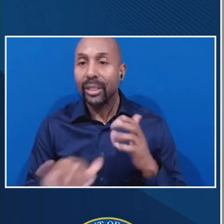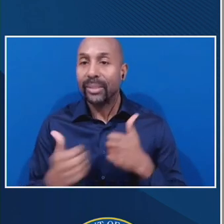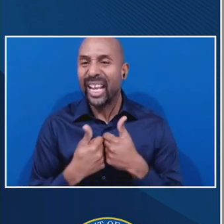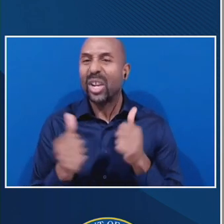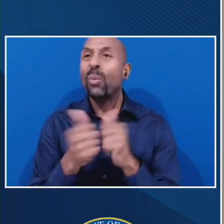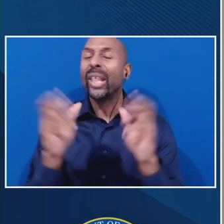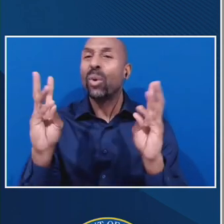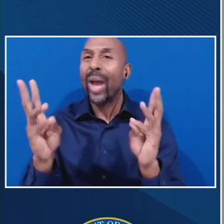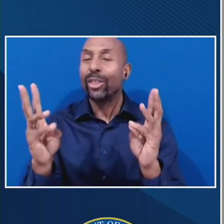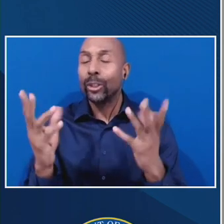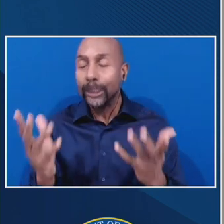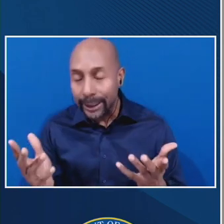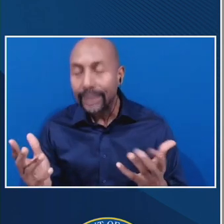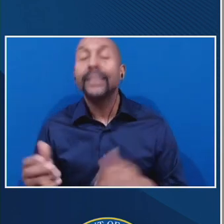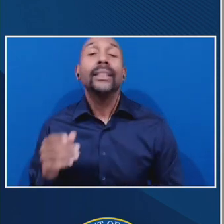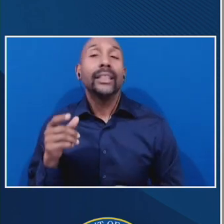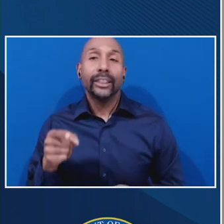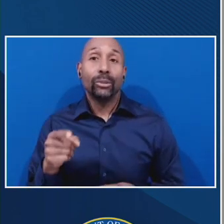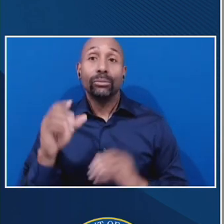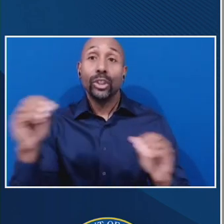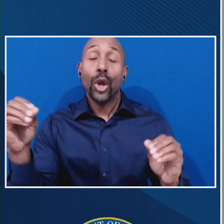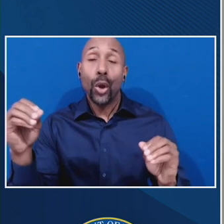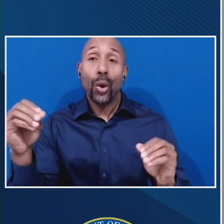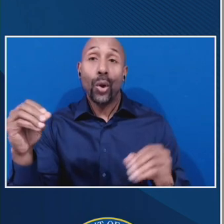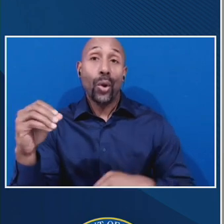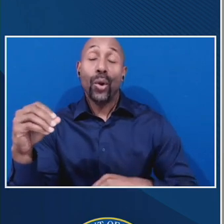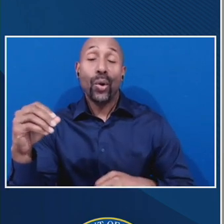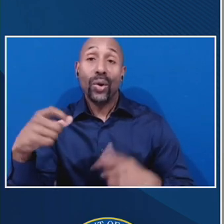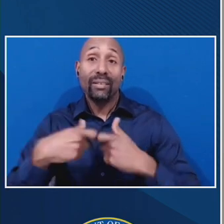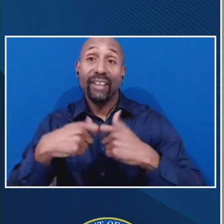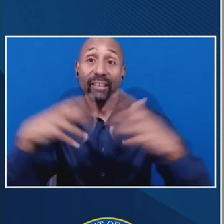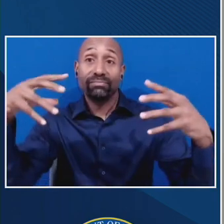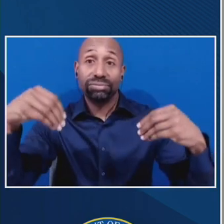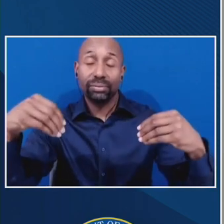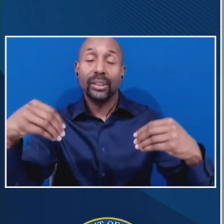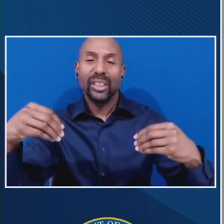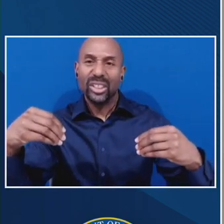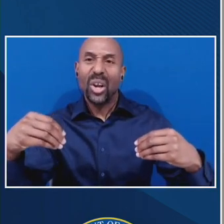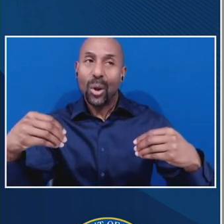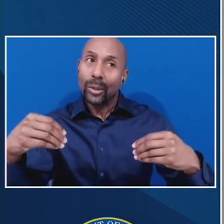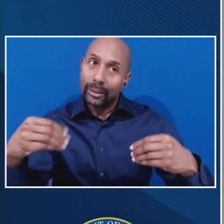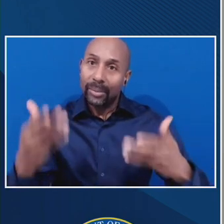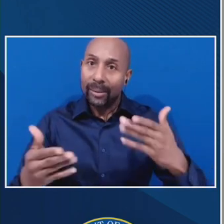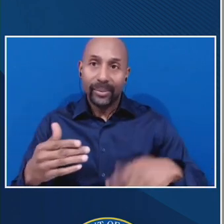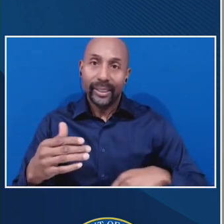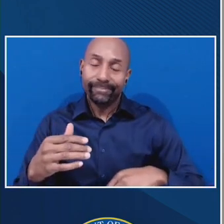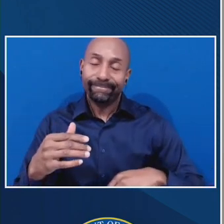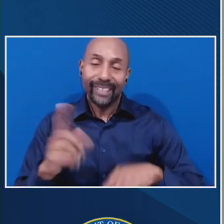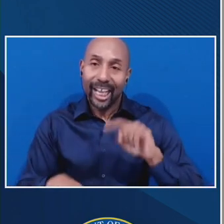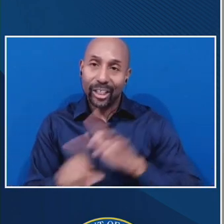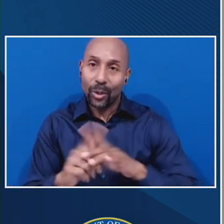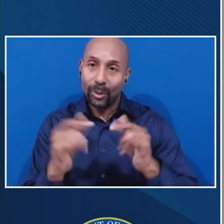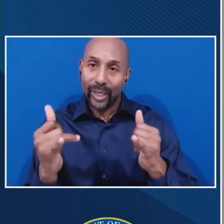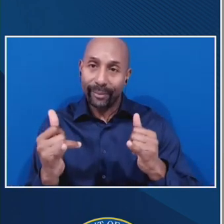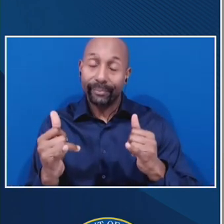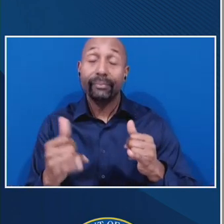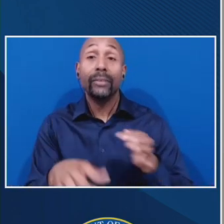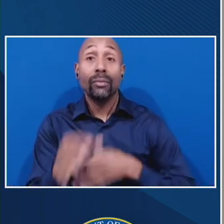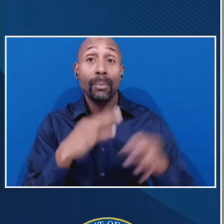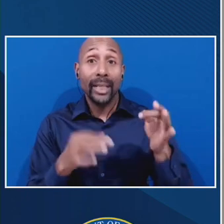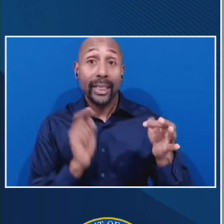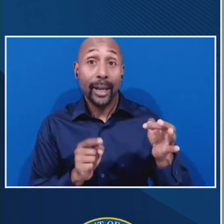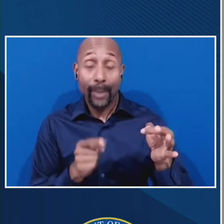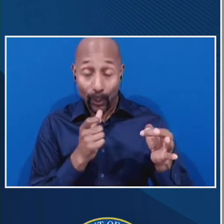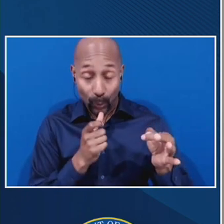and he has no power and will likely not be able to join us today. So, in his stead, we've